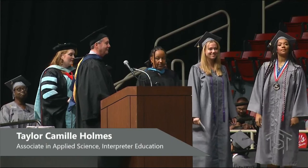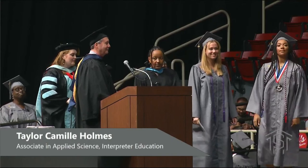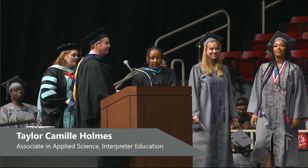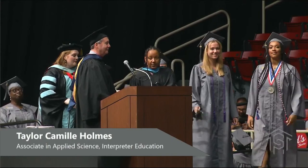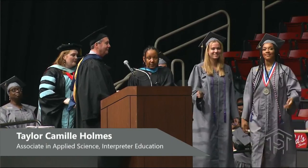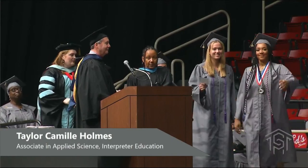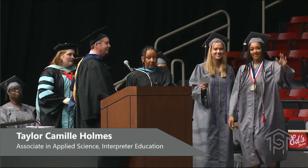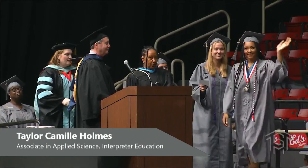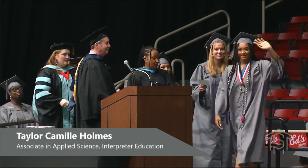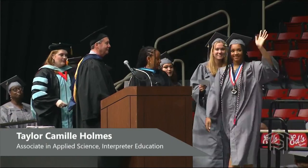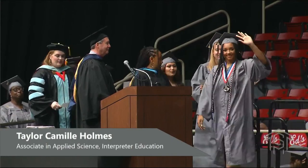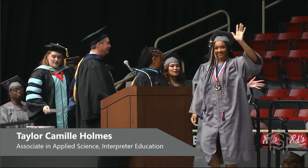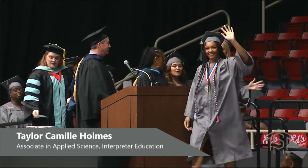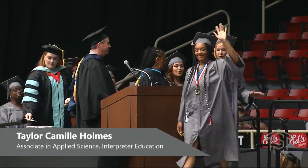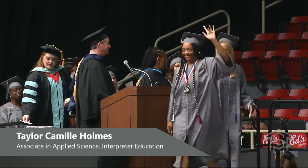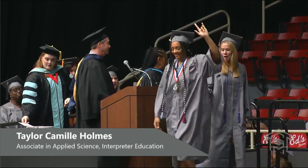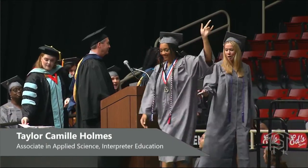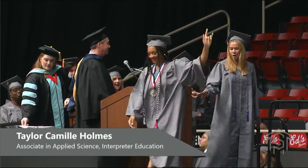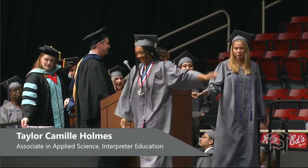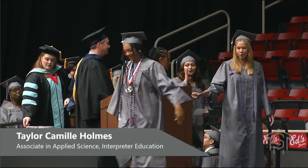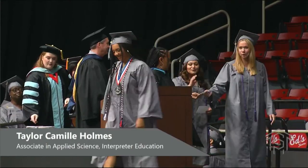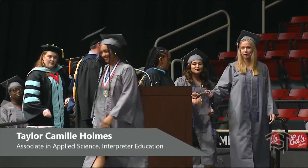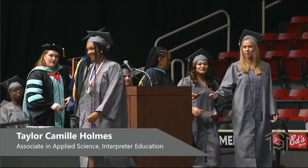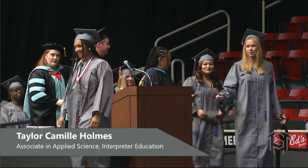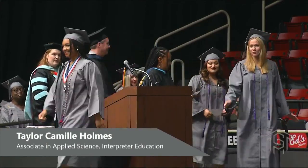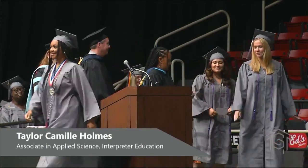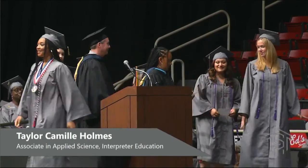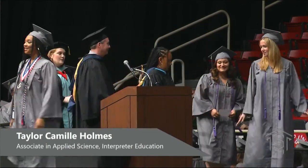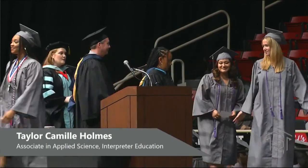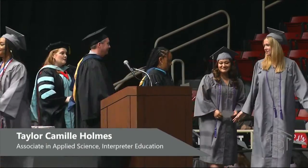Taylor Camille Holmes.